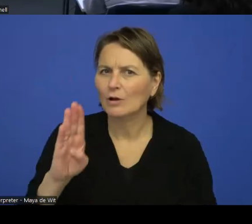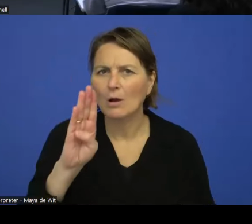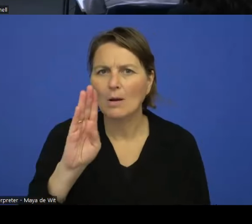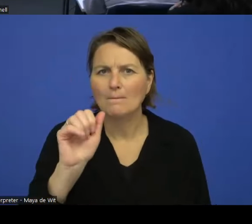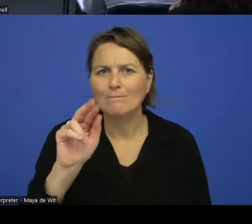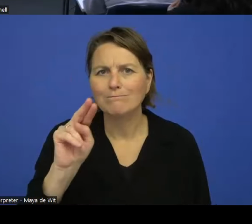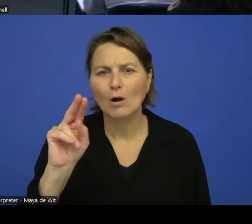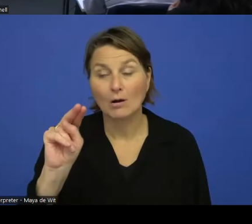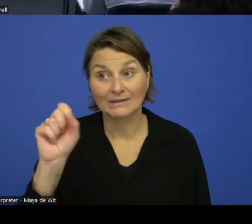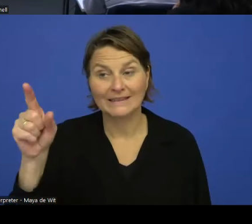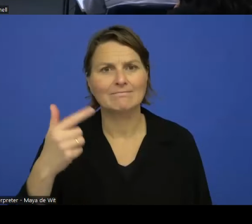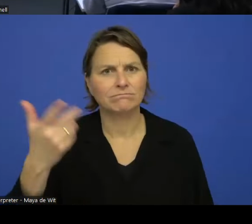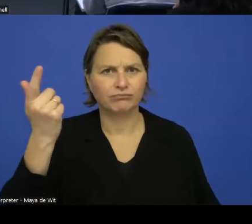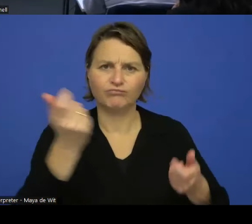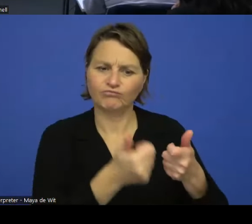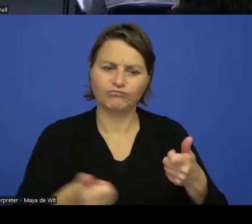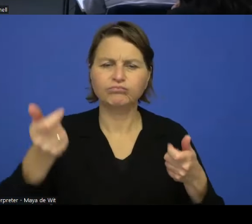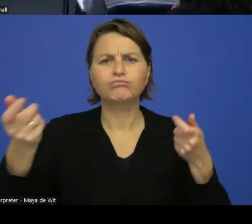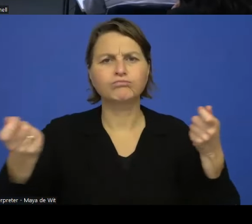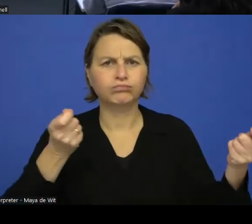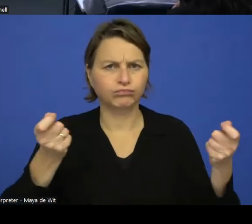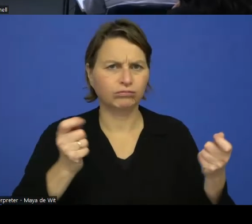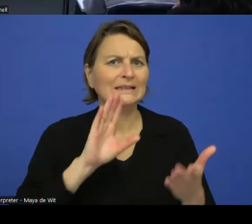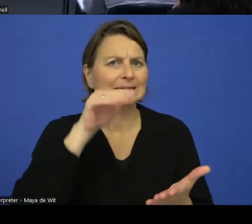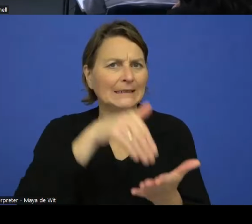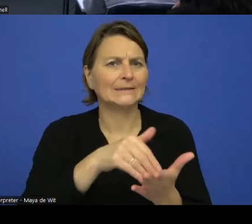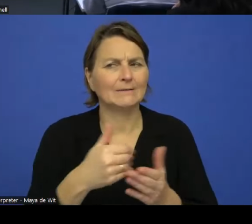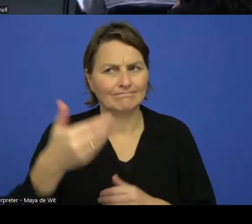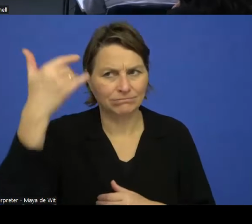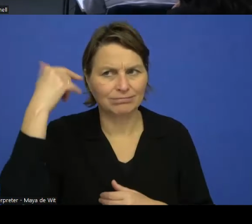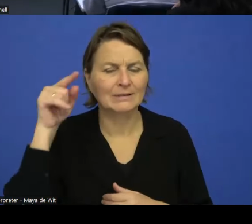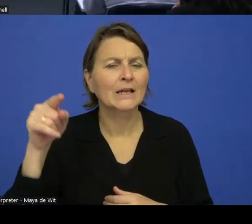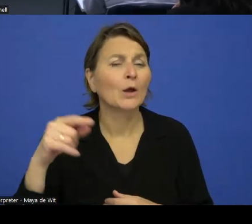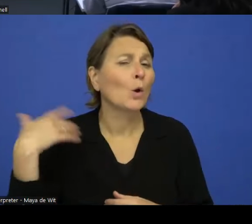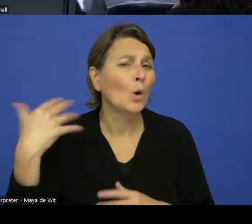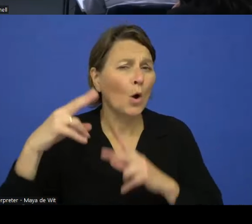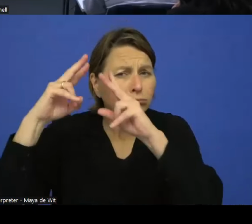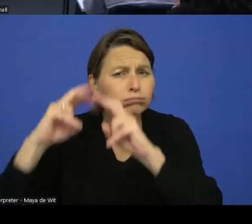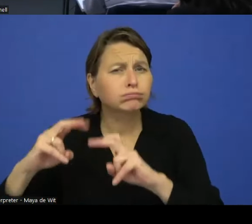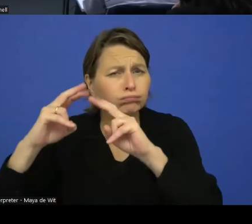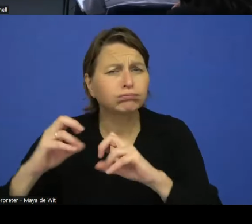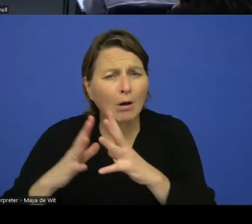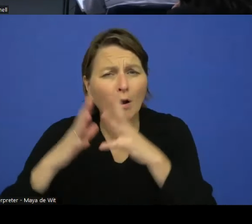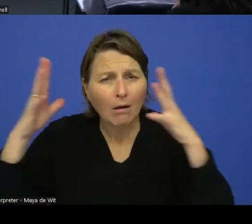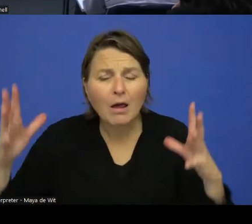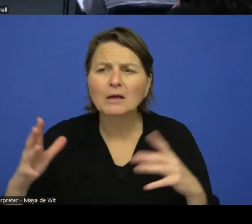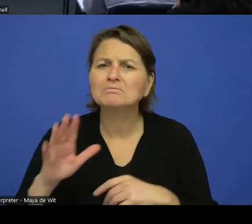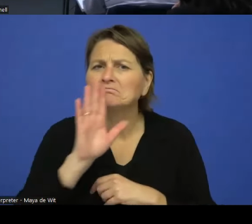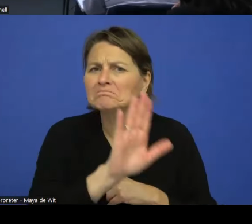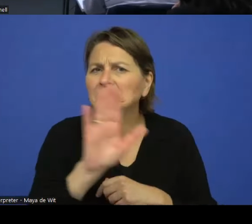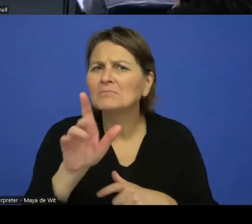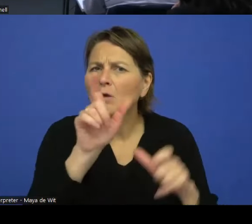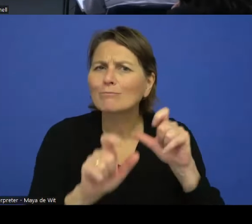ran the centre at the time. He has a long history in doing sort of research into lived experience of